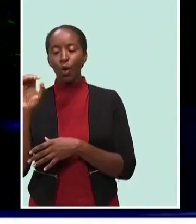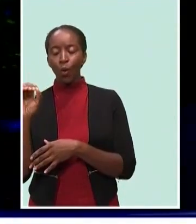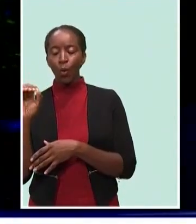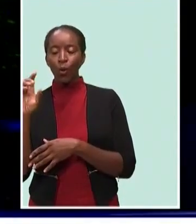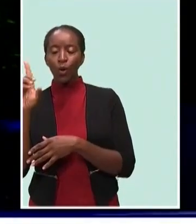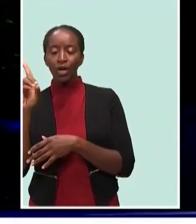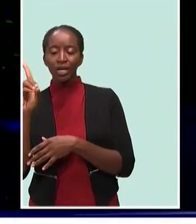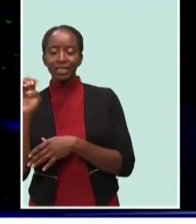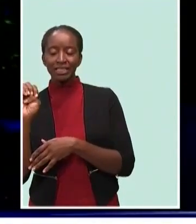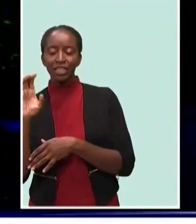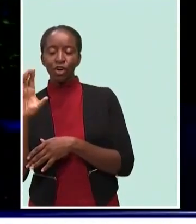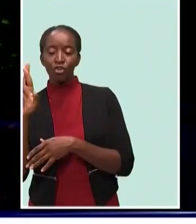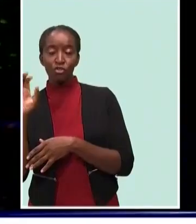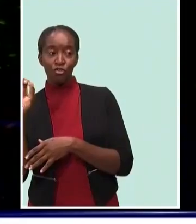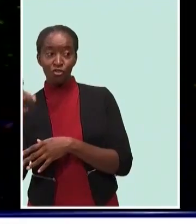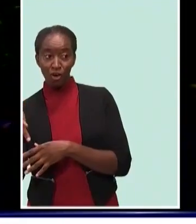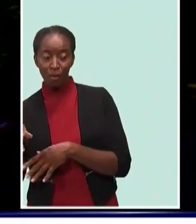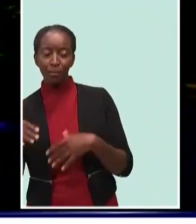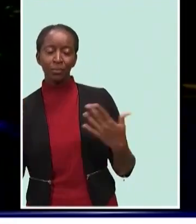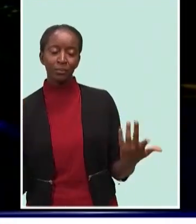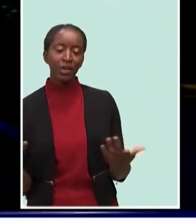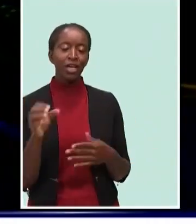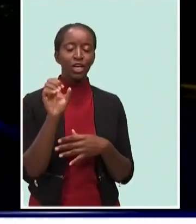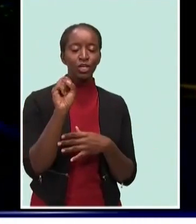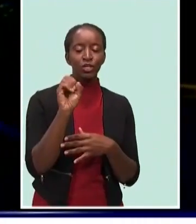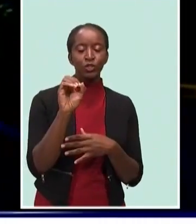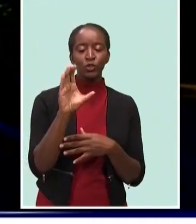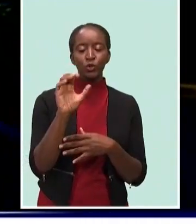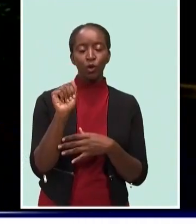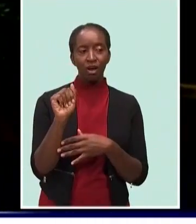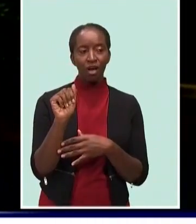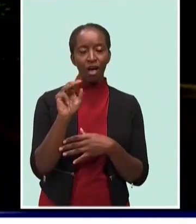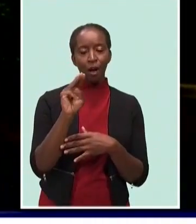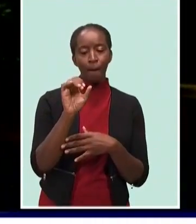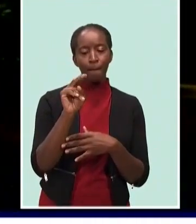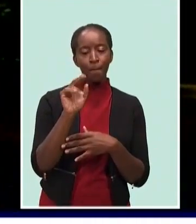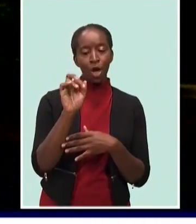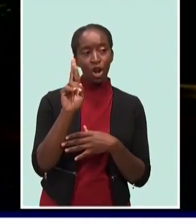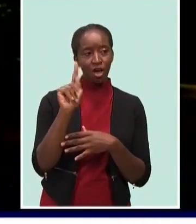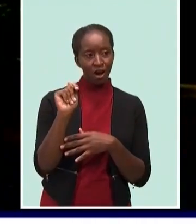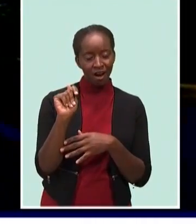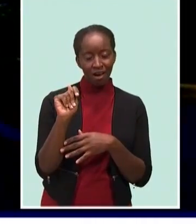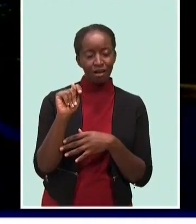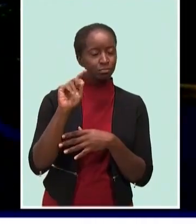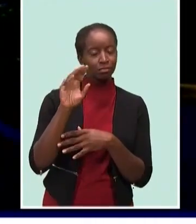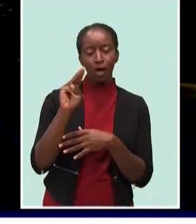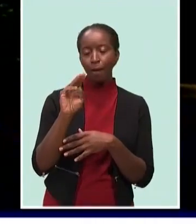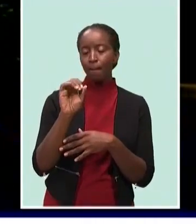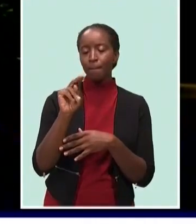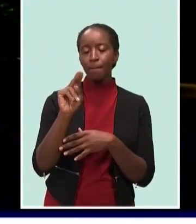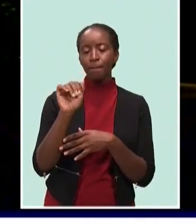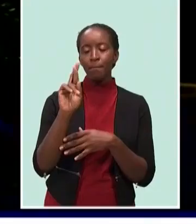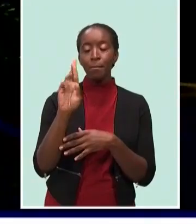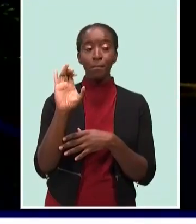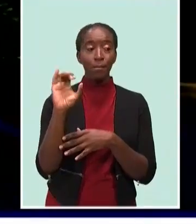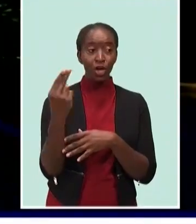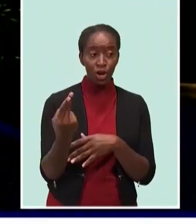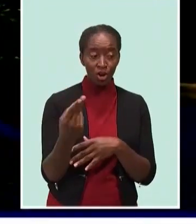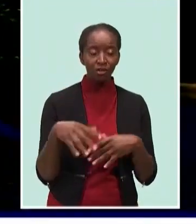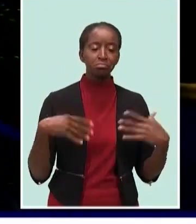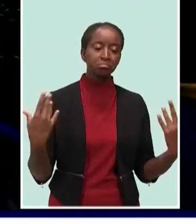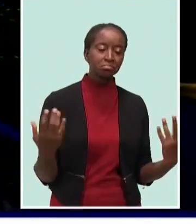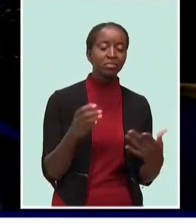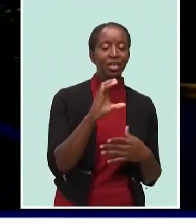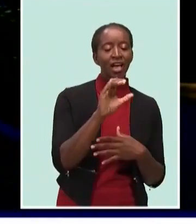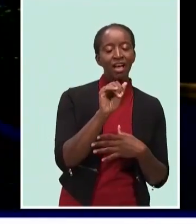one relates to what we used to refer to at one time as cavalcades. And to just touch briefly on each of these areas quickly with me is Corporate Communications